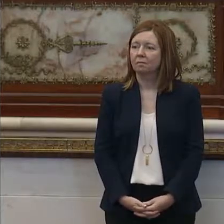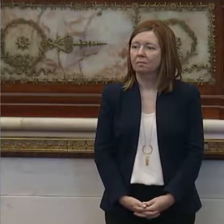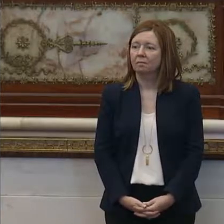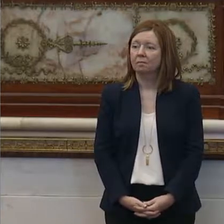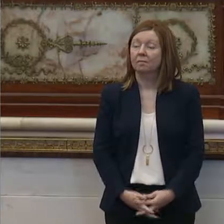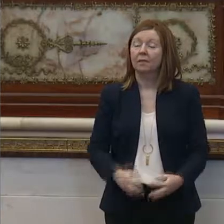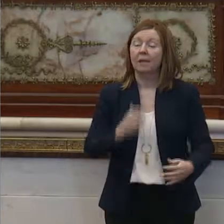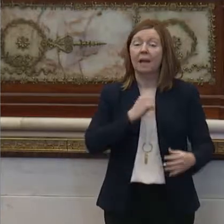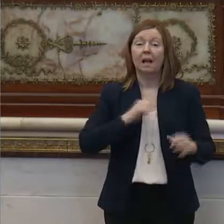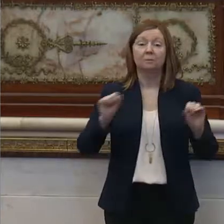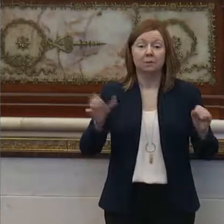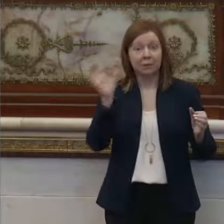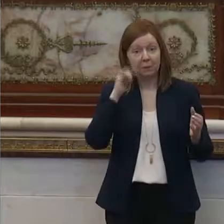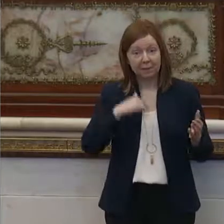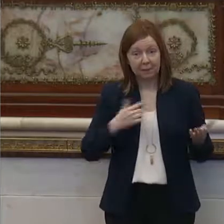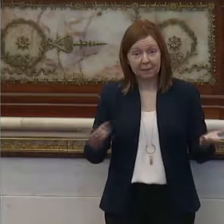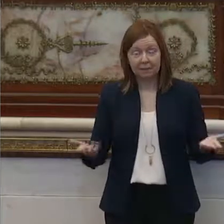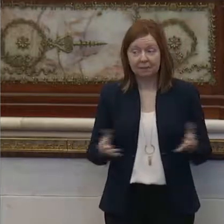I'm sorry, can you hear me?